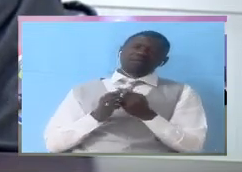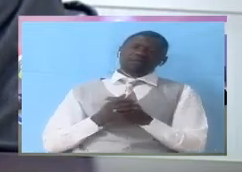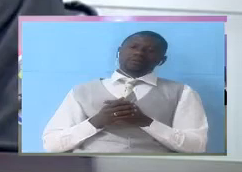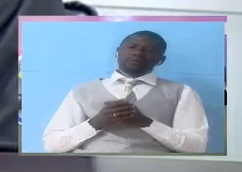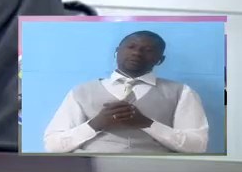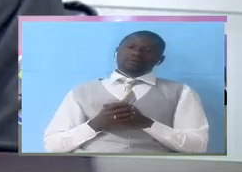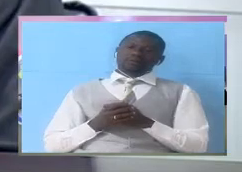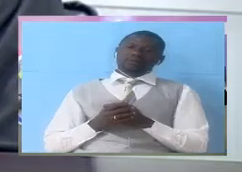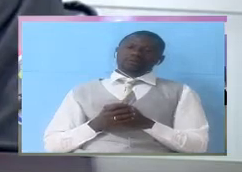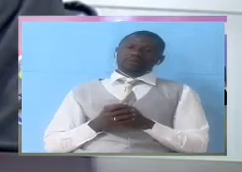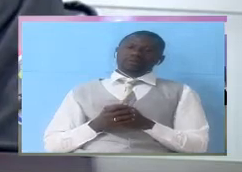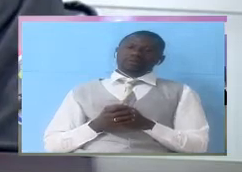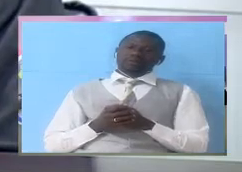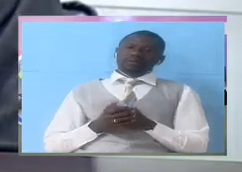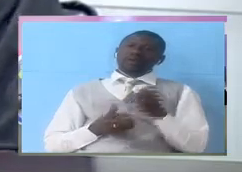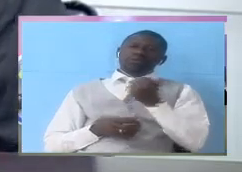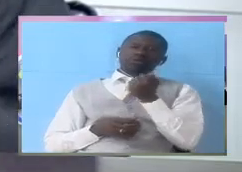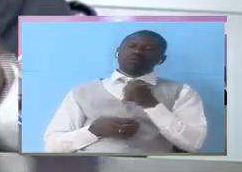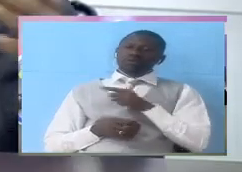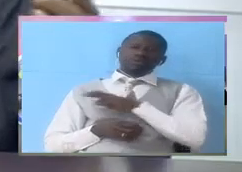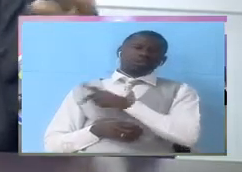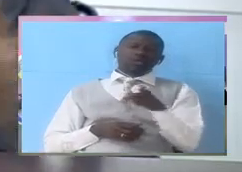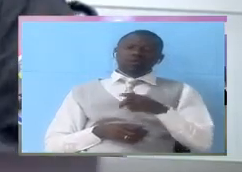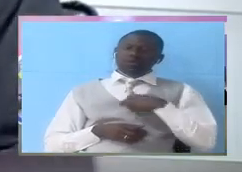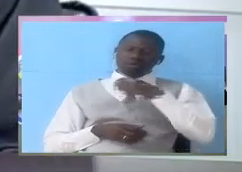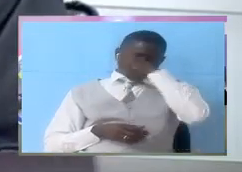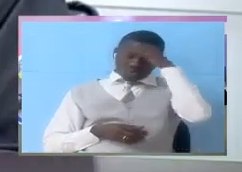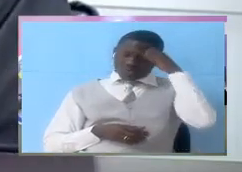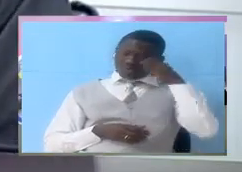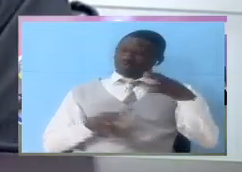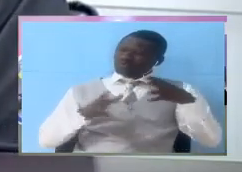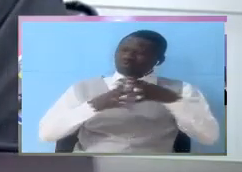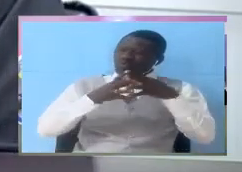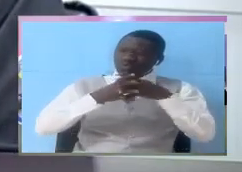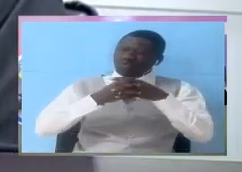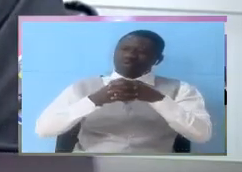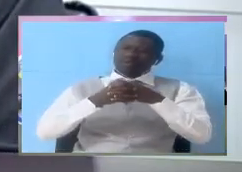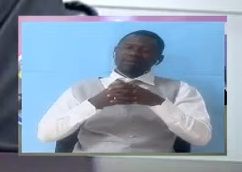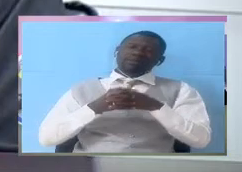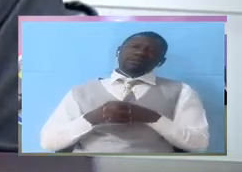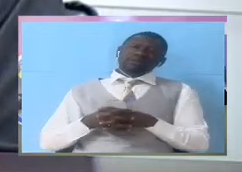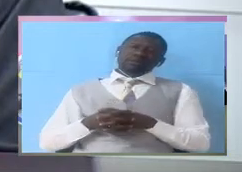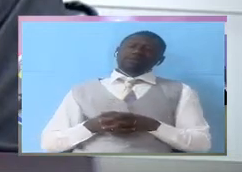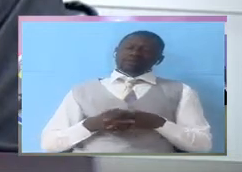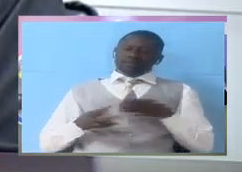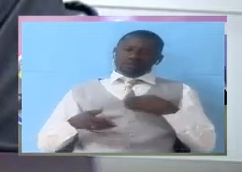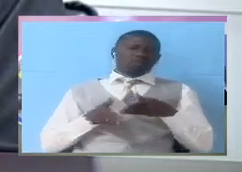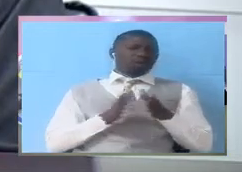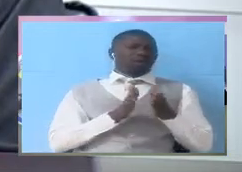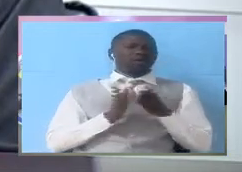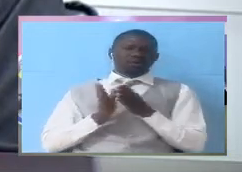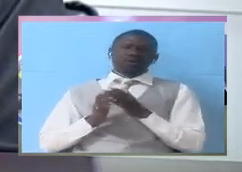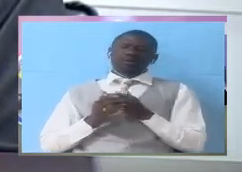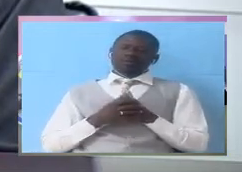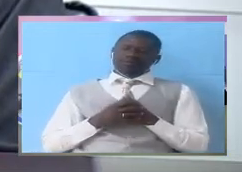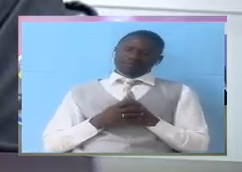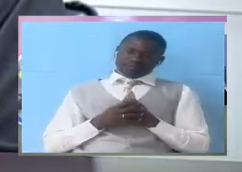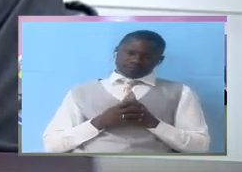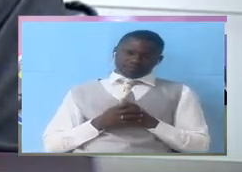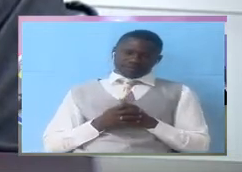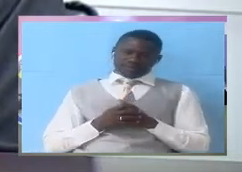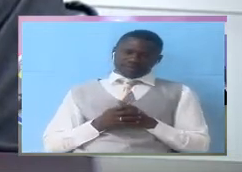they were not working in cohesion. That's the beginning, first stages of the panel. Ci ngeel ben nekkuñ won di liggey ni nga xamne non lañ natt ci anami liggey